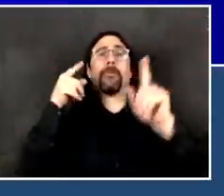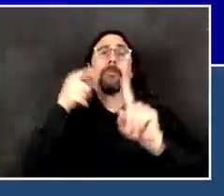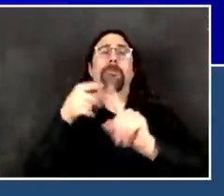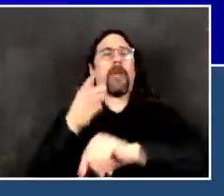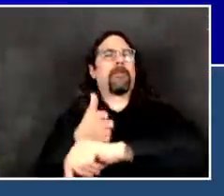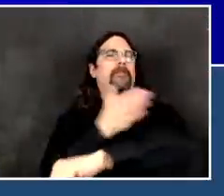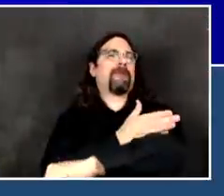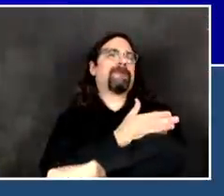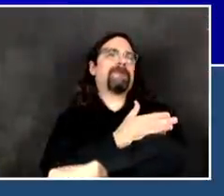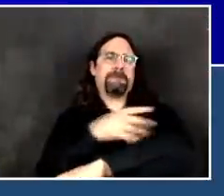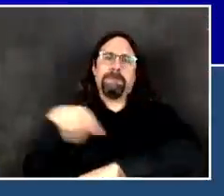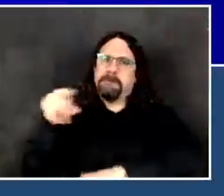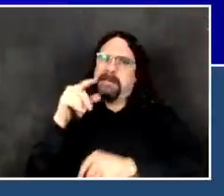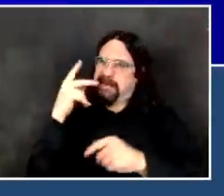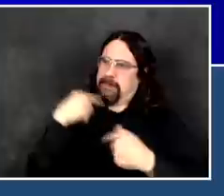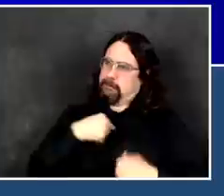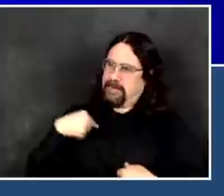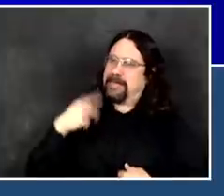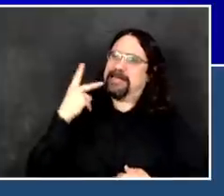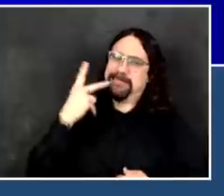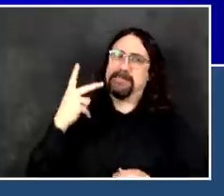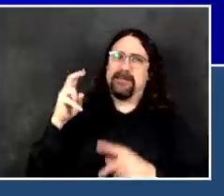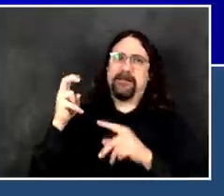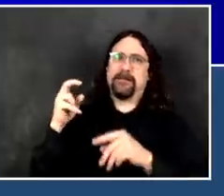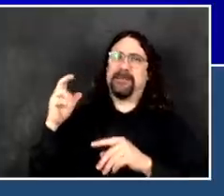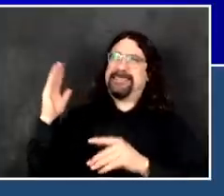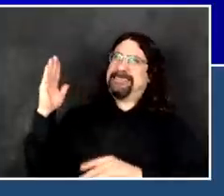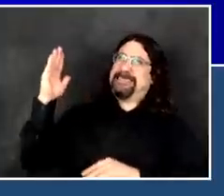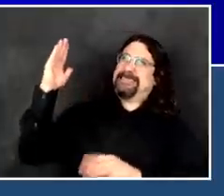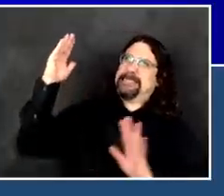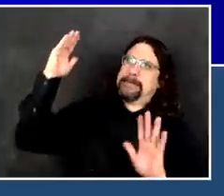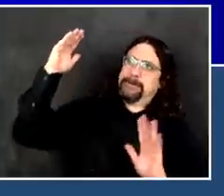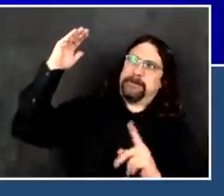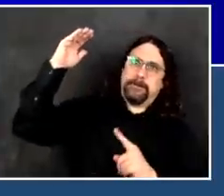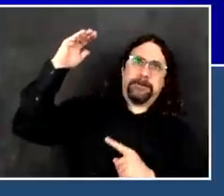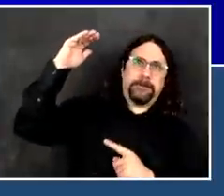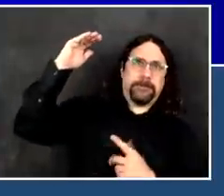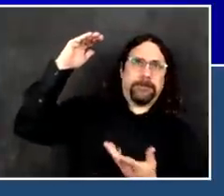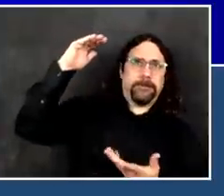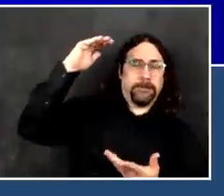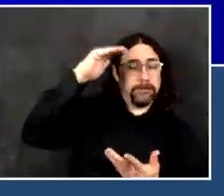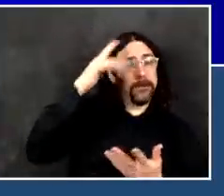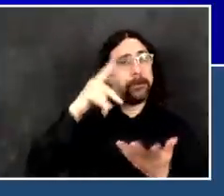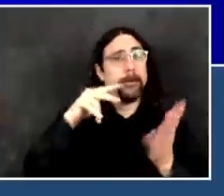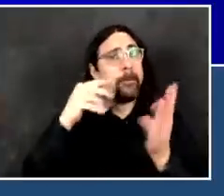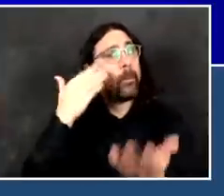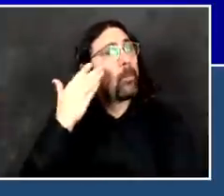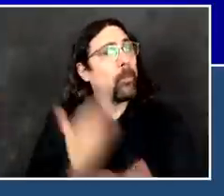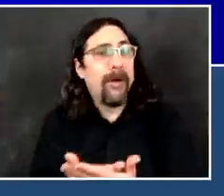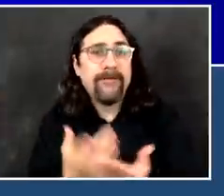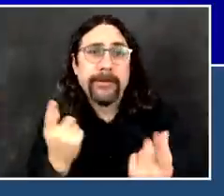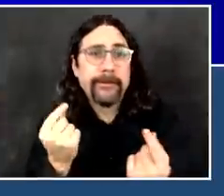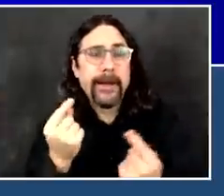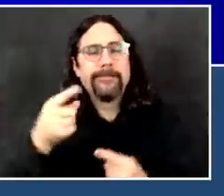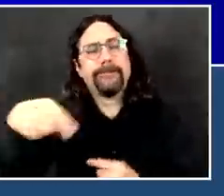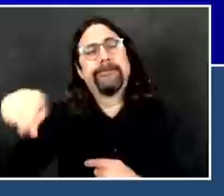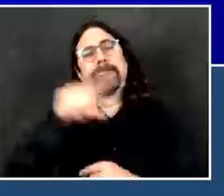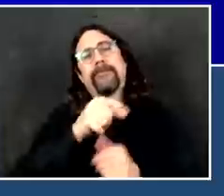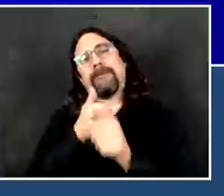for sure. So keep doing what you're doing, New Yorkers. It is working. Just let's keep with it. It'll take some time, but we can do